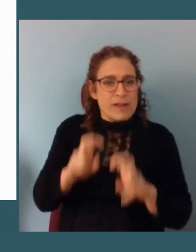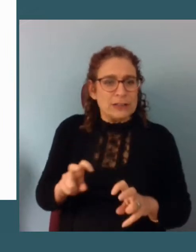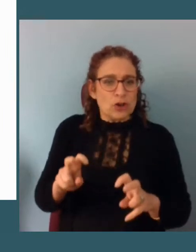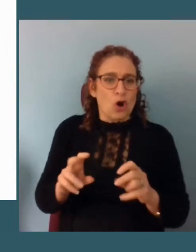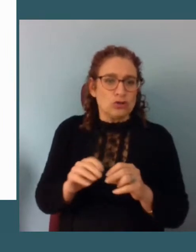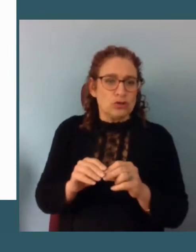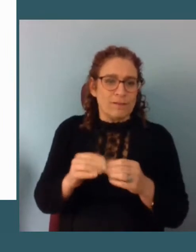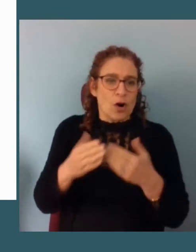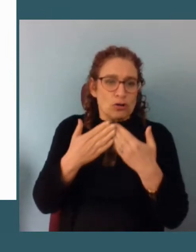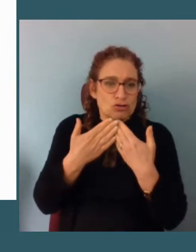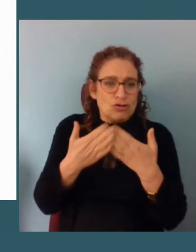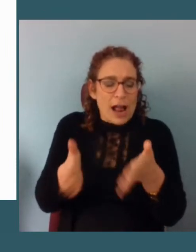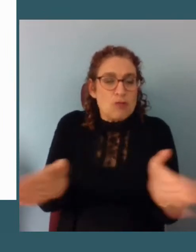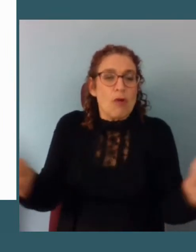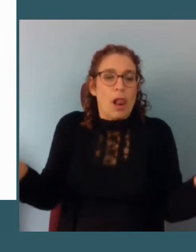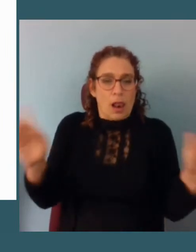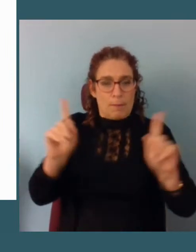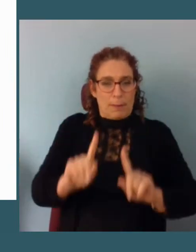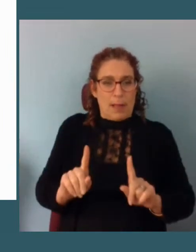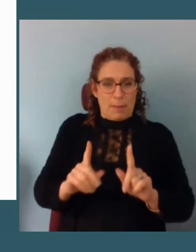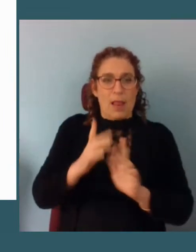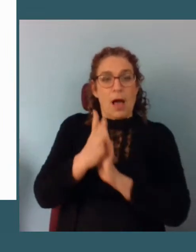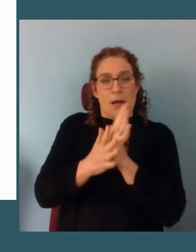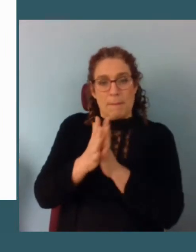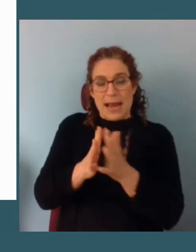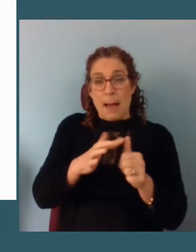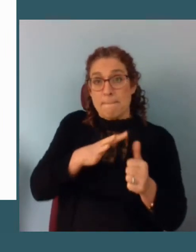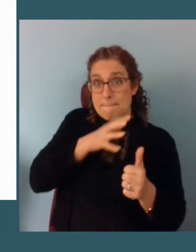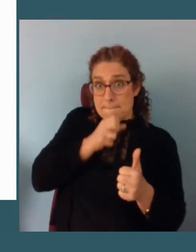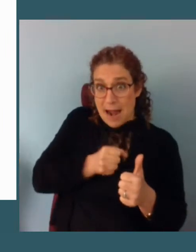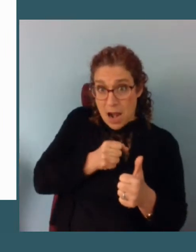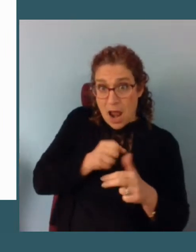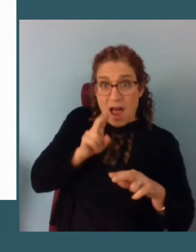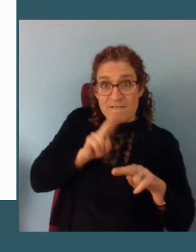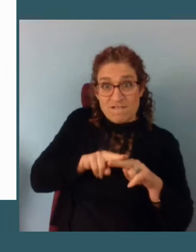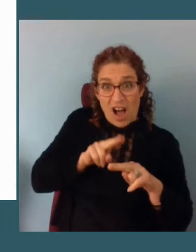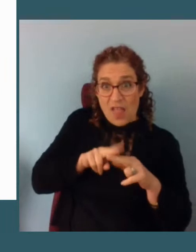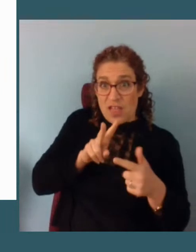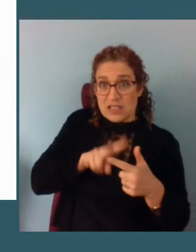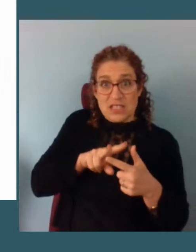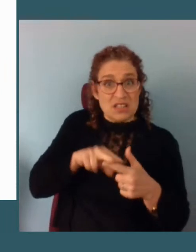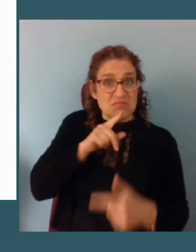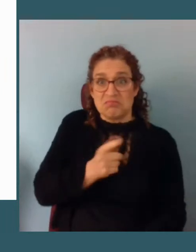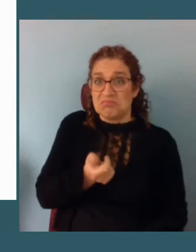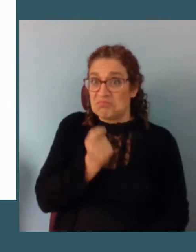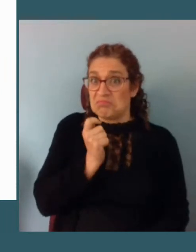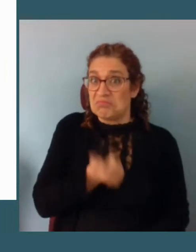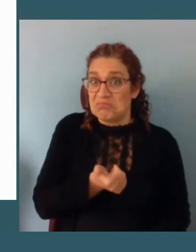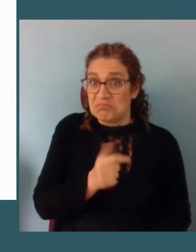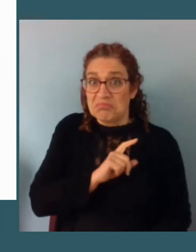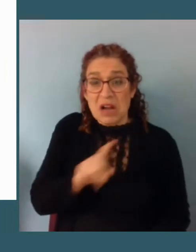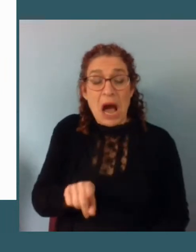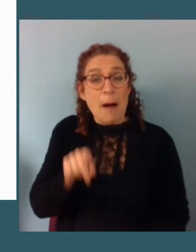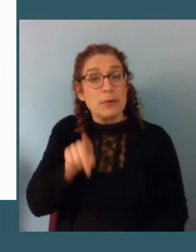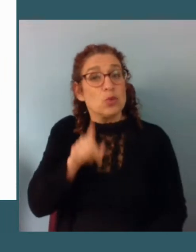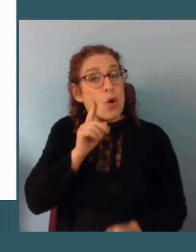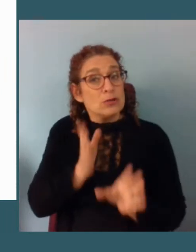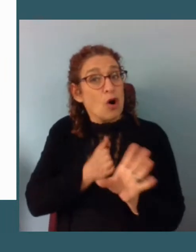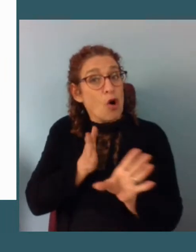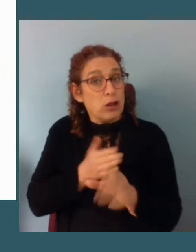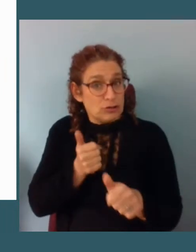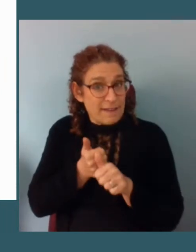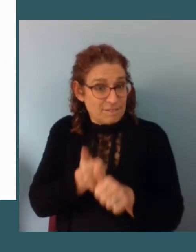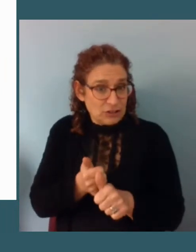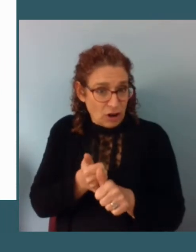So we know that men and fathers specifically don't tend to come to psychological interventions, and the minority,